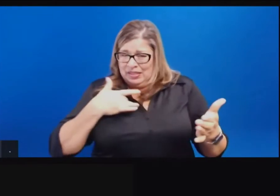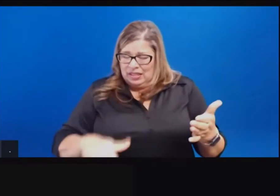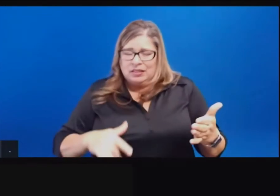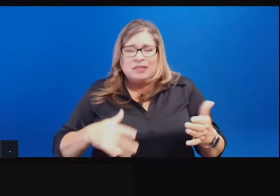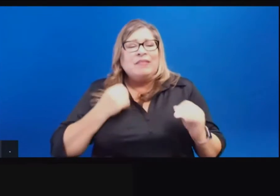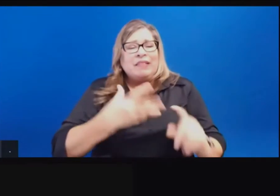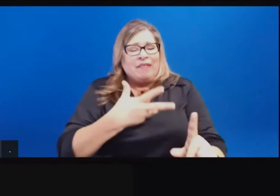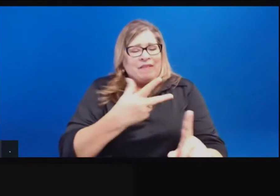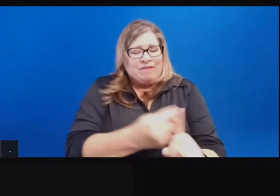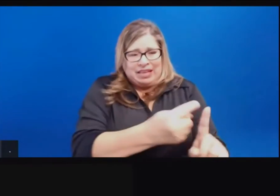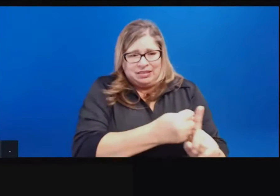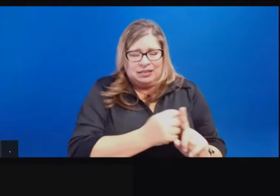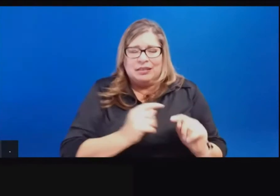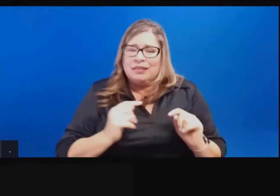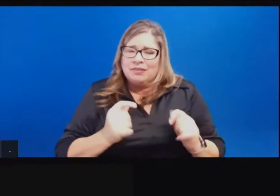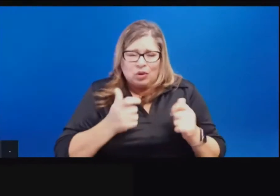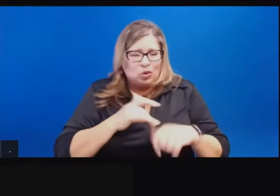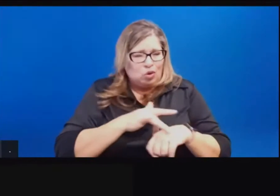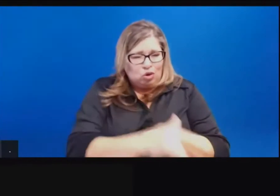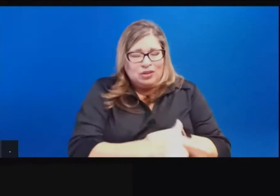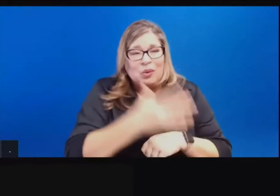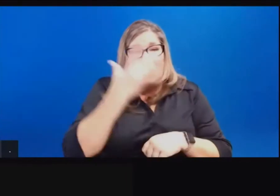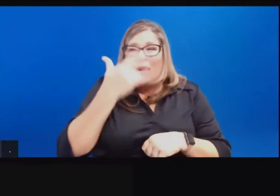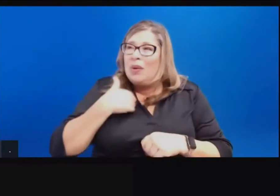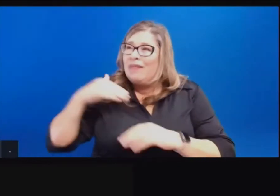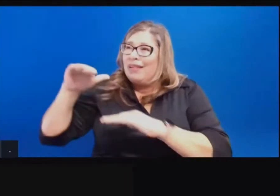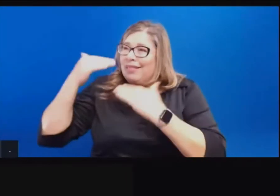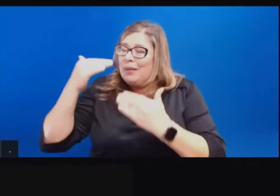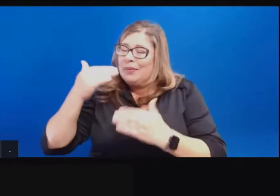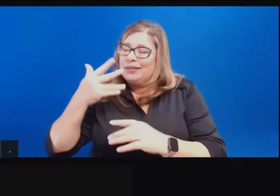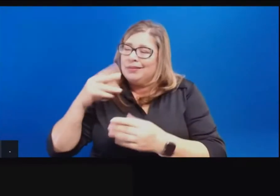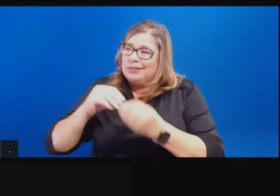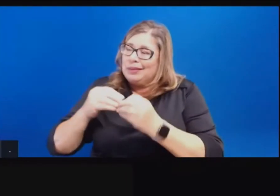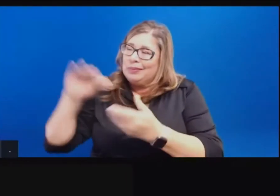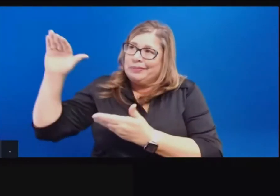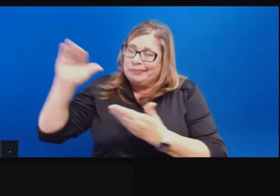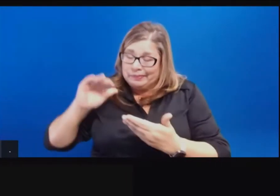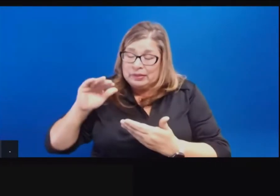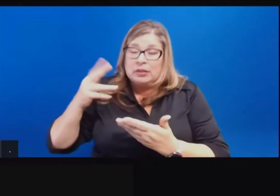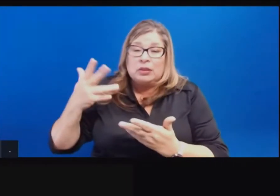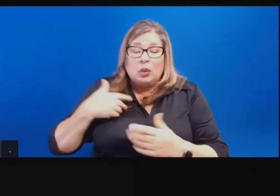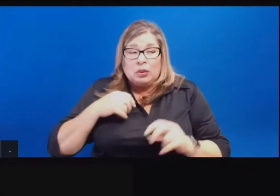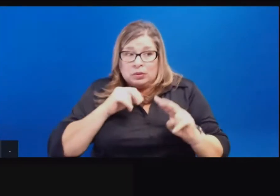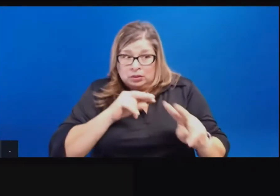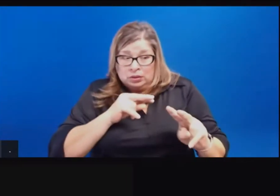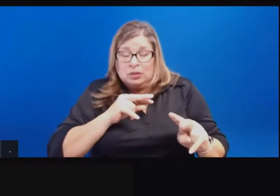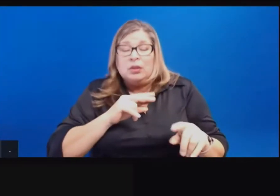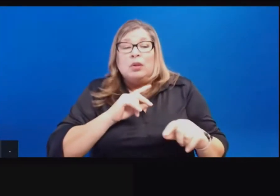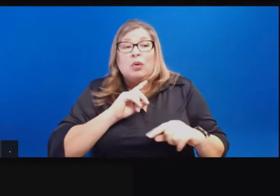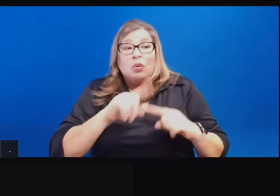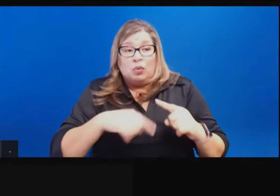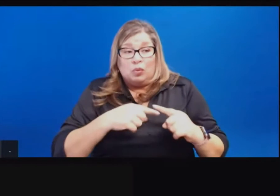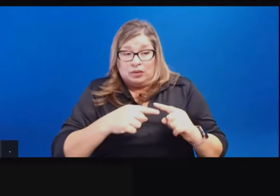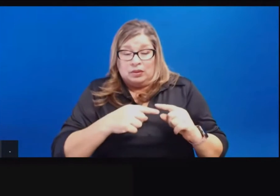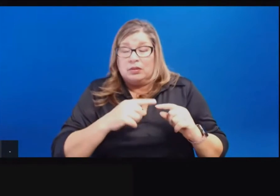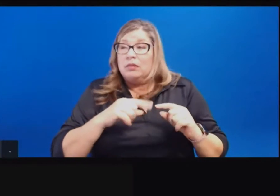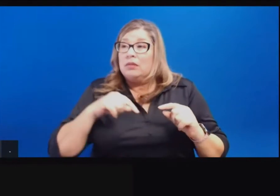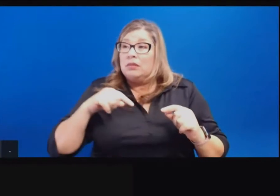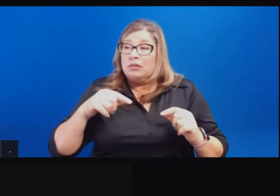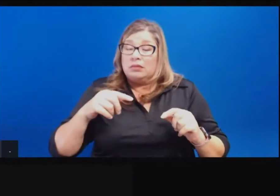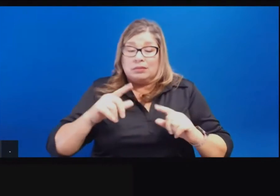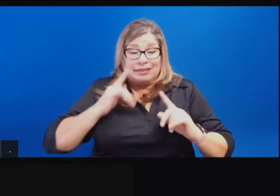supply challenges that we have, hopefully moving forward. And that number one lever is working to show that California is ready